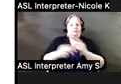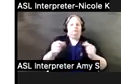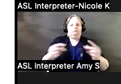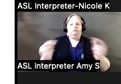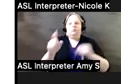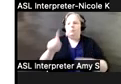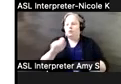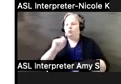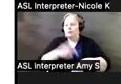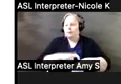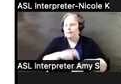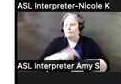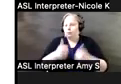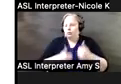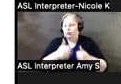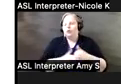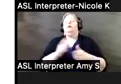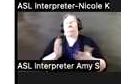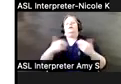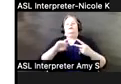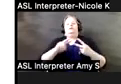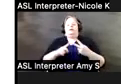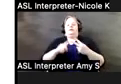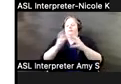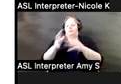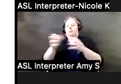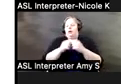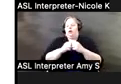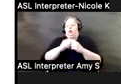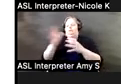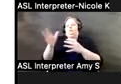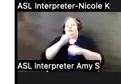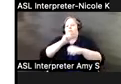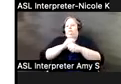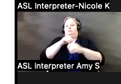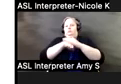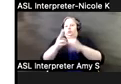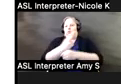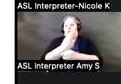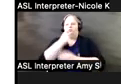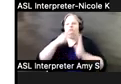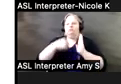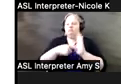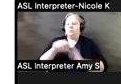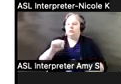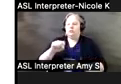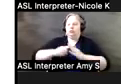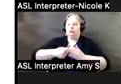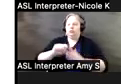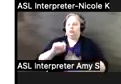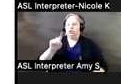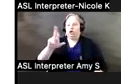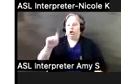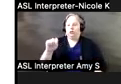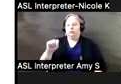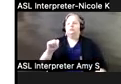the time? And then next is how quickly the control needs to be accessed. For example, like the start button option is, for the start button, you don't really